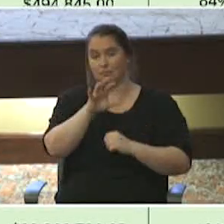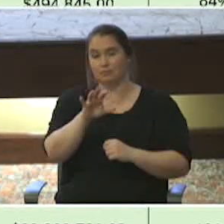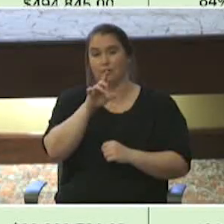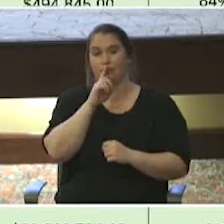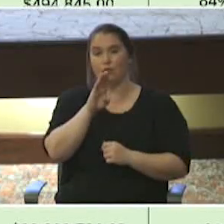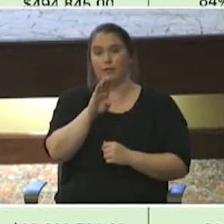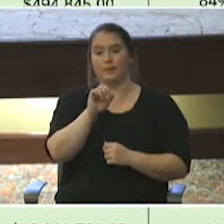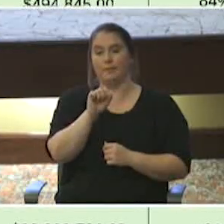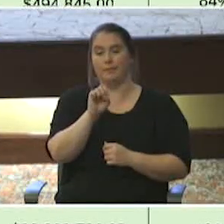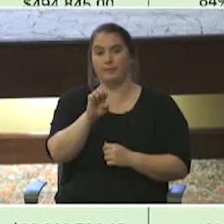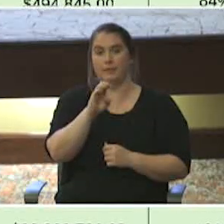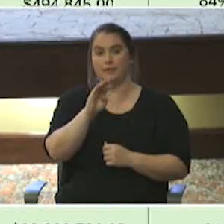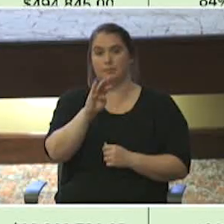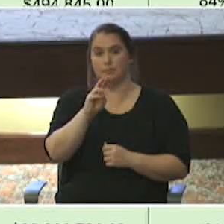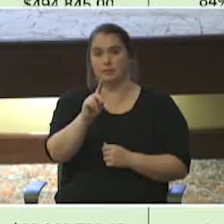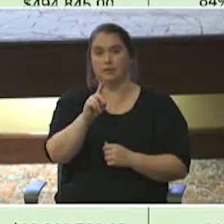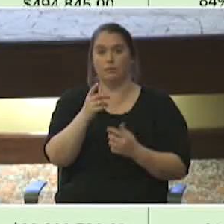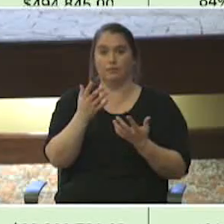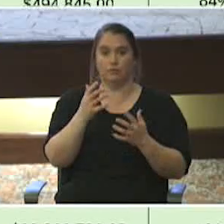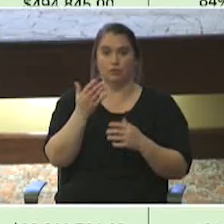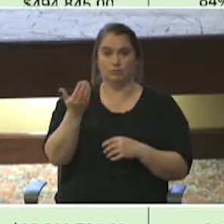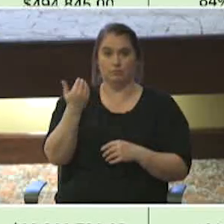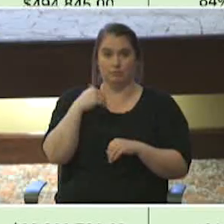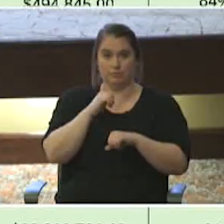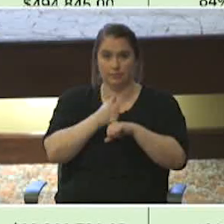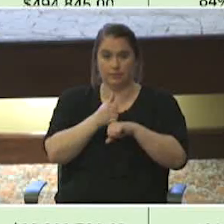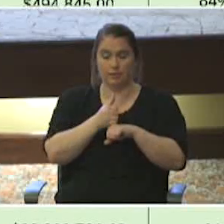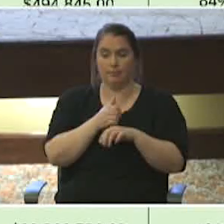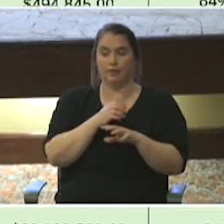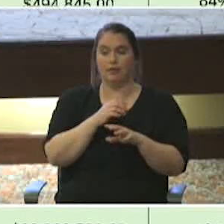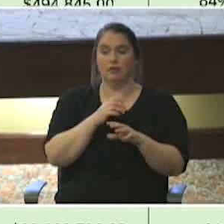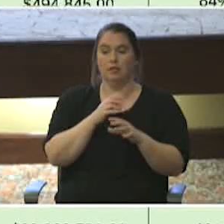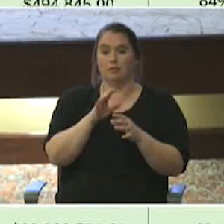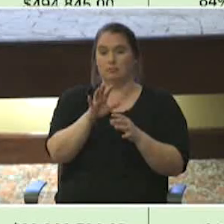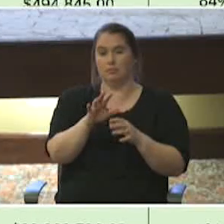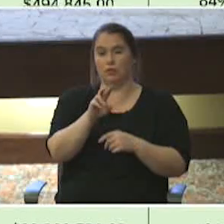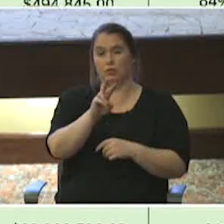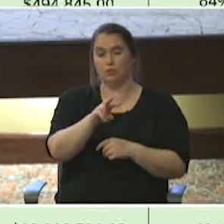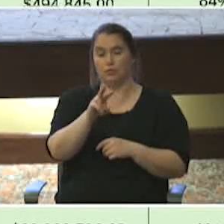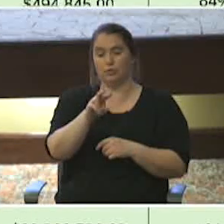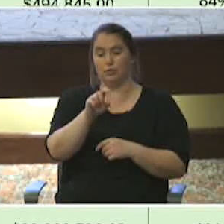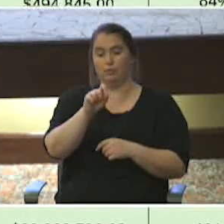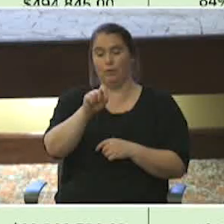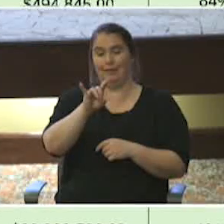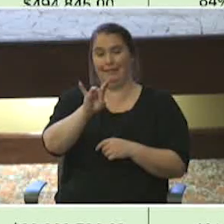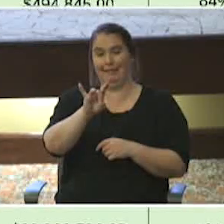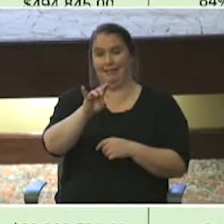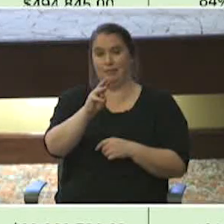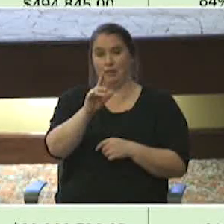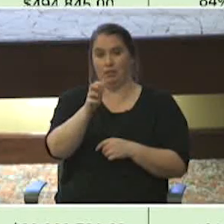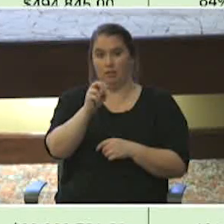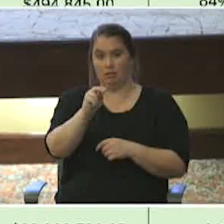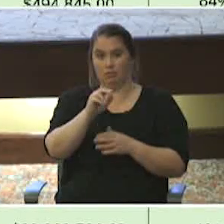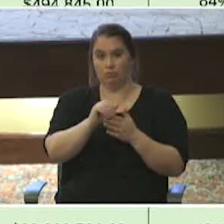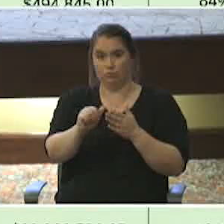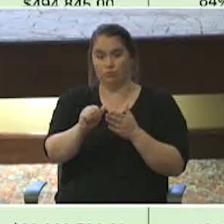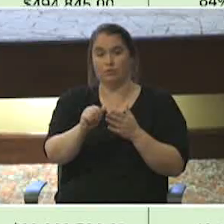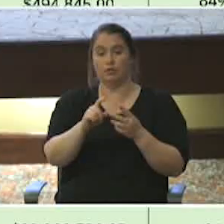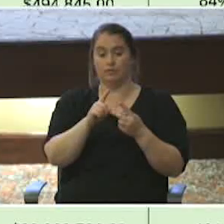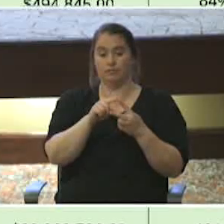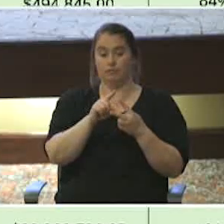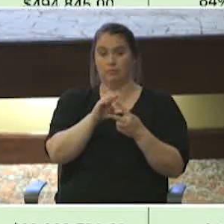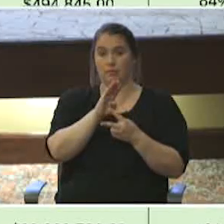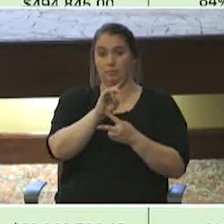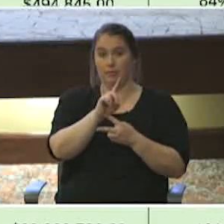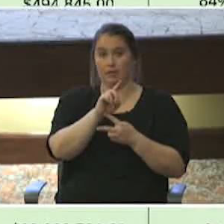when we did our value engineering and our alternate creation was about $22.8 million. Our first bidder was at